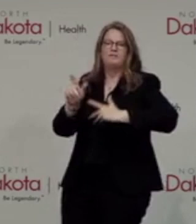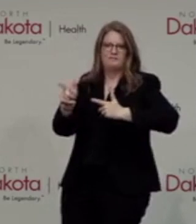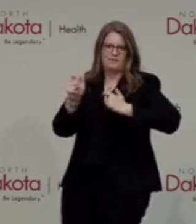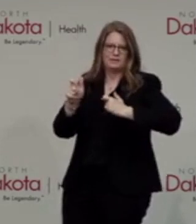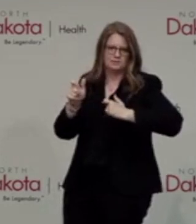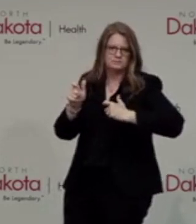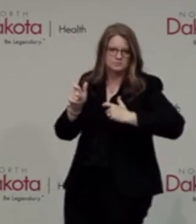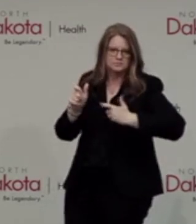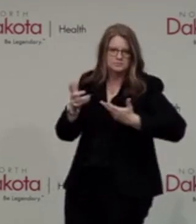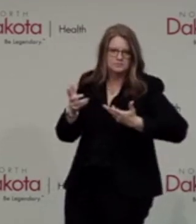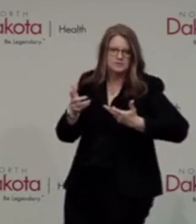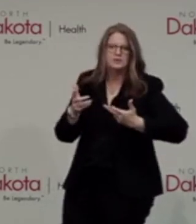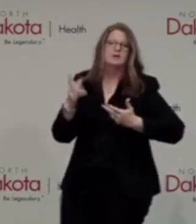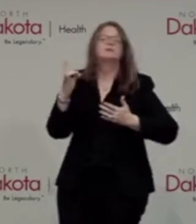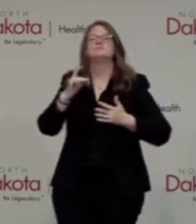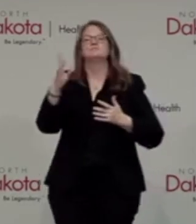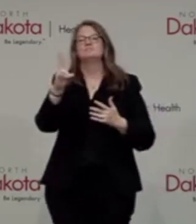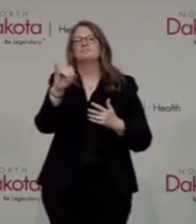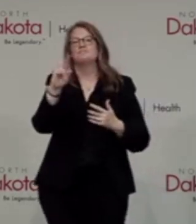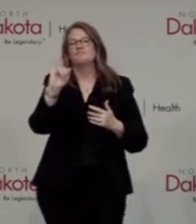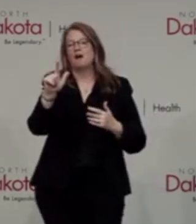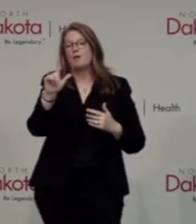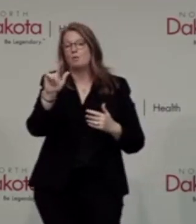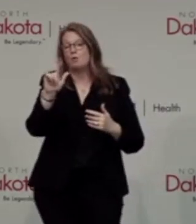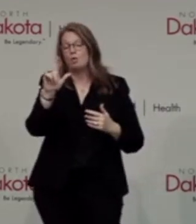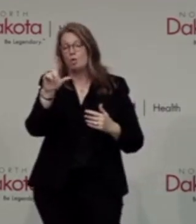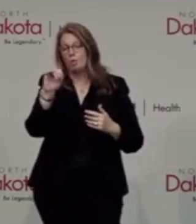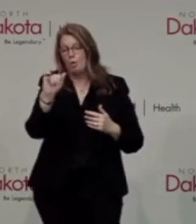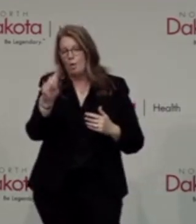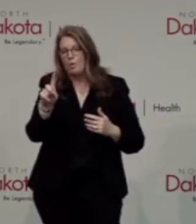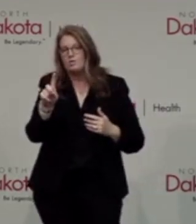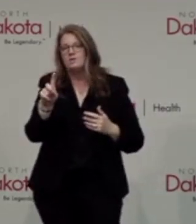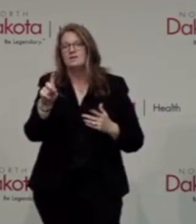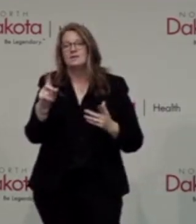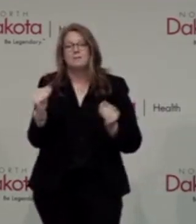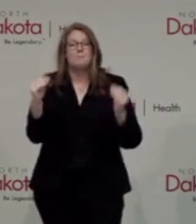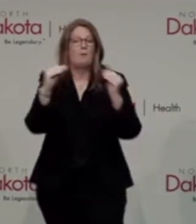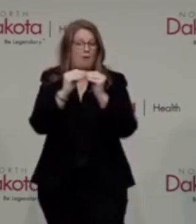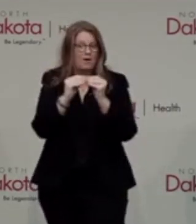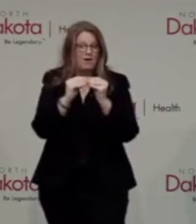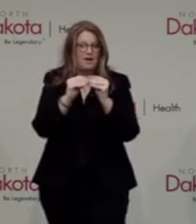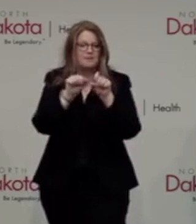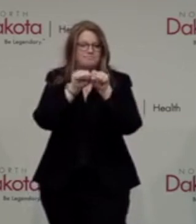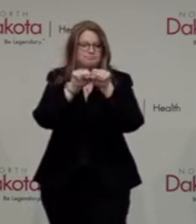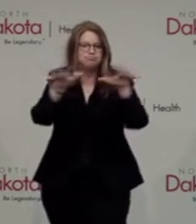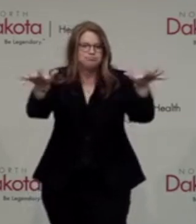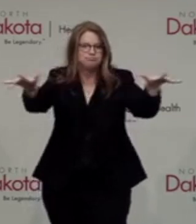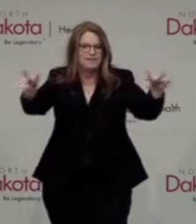has a higher viral load and can be transmitted in shorter exposure times.